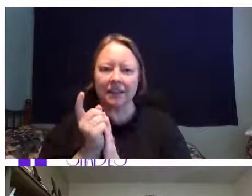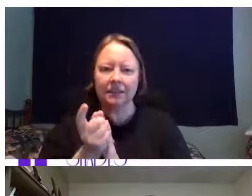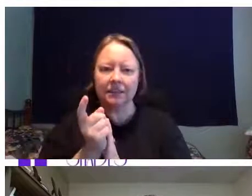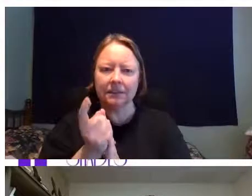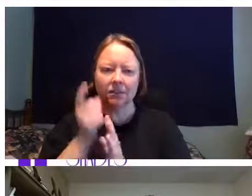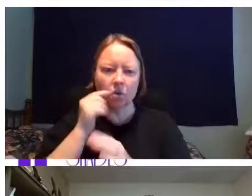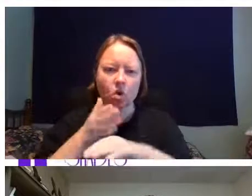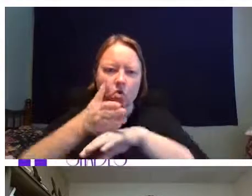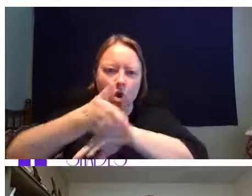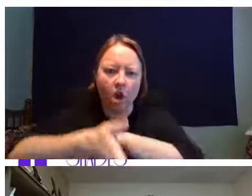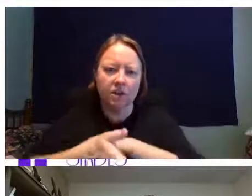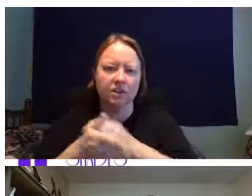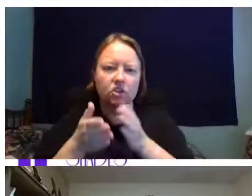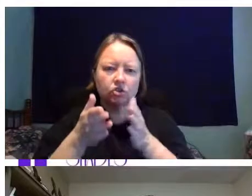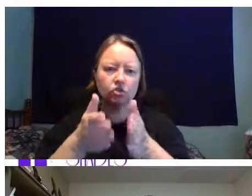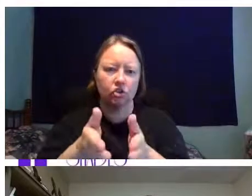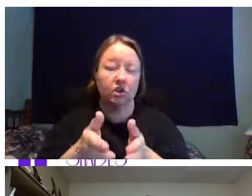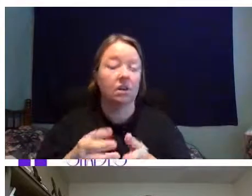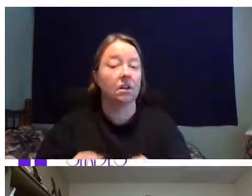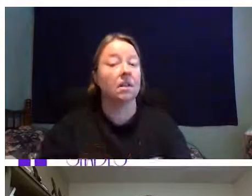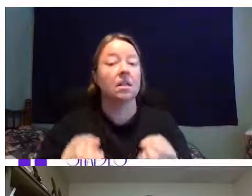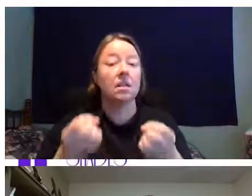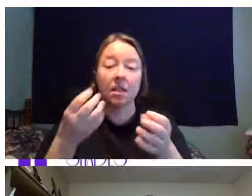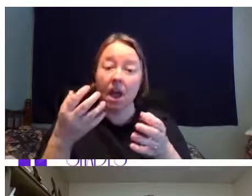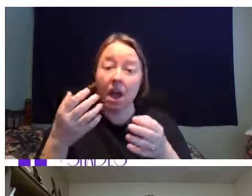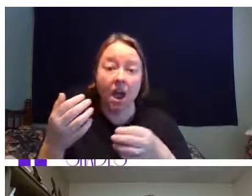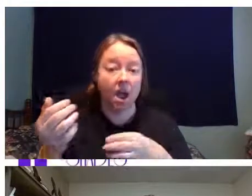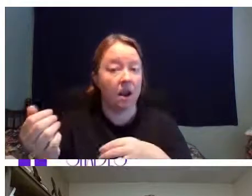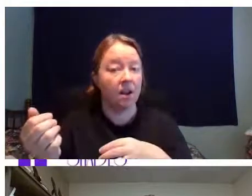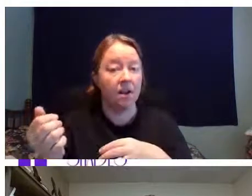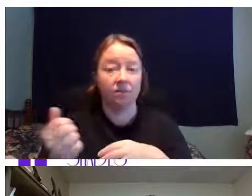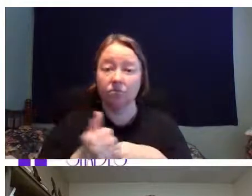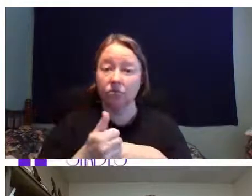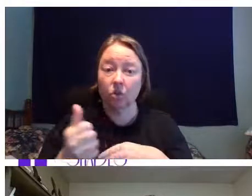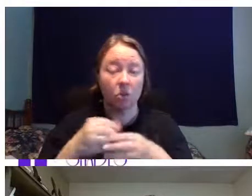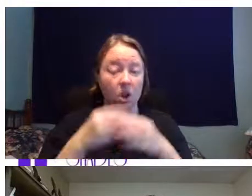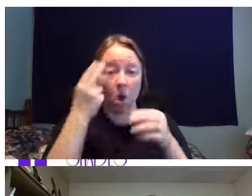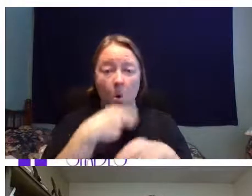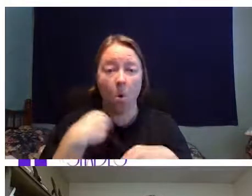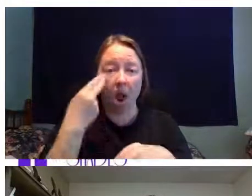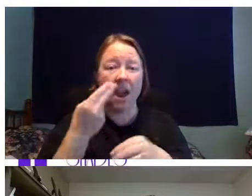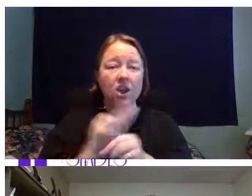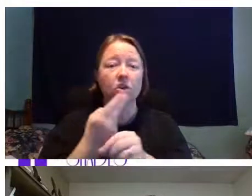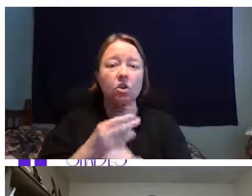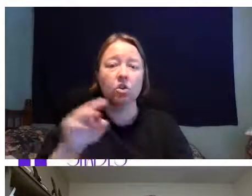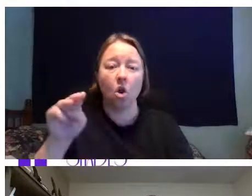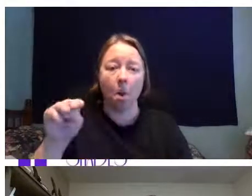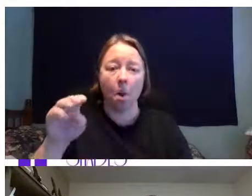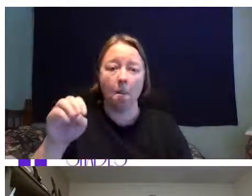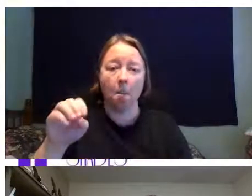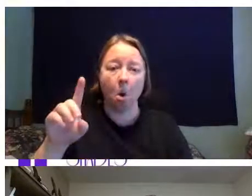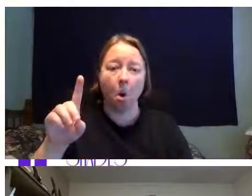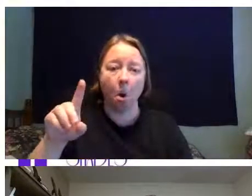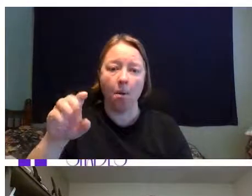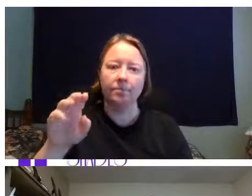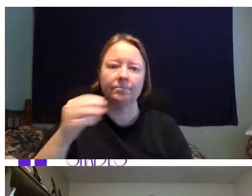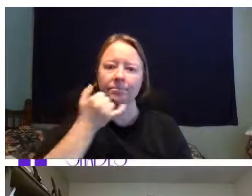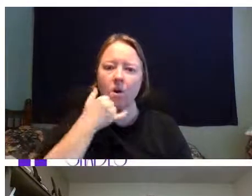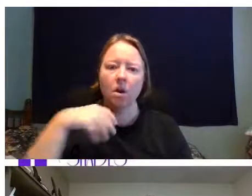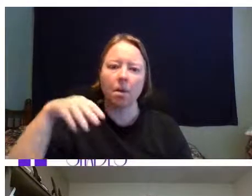things like that. A lot of transport in Hawaii was by way of moped, like electric